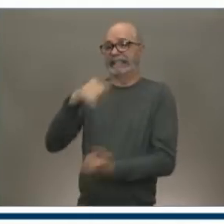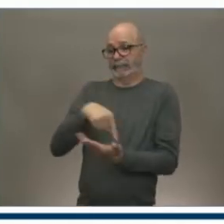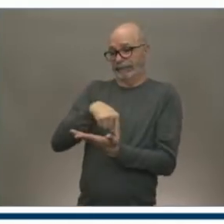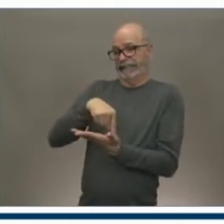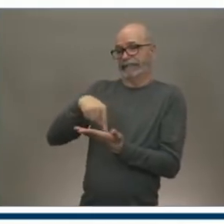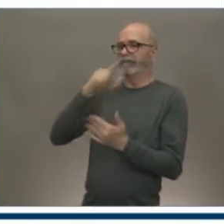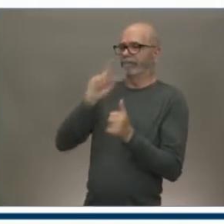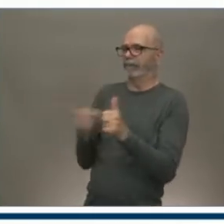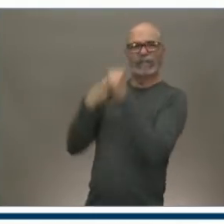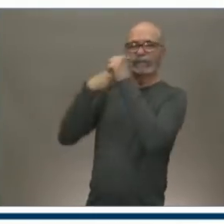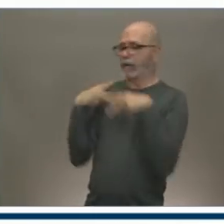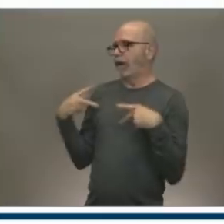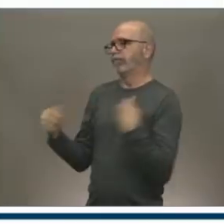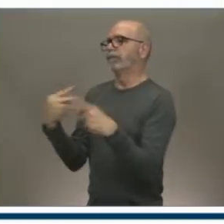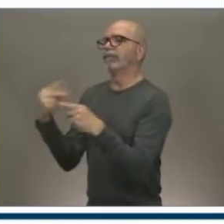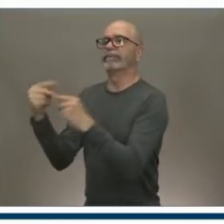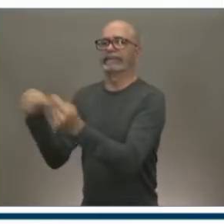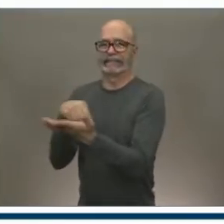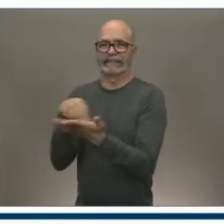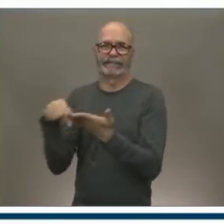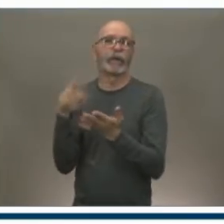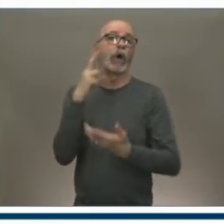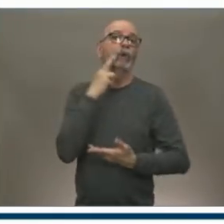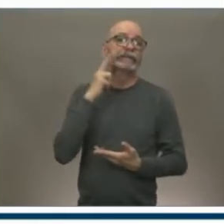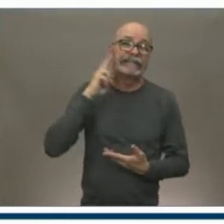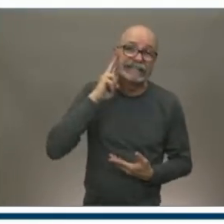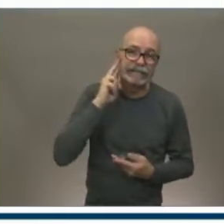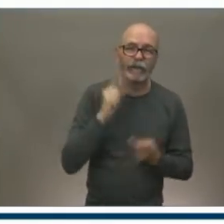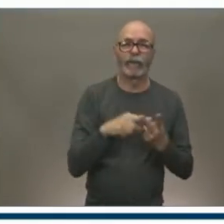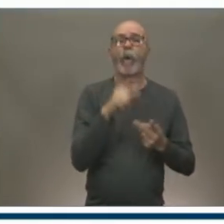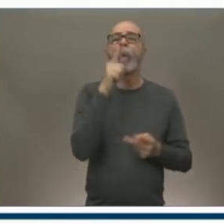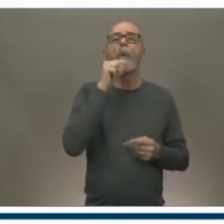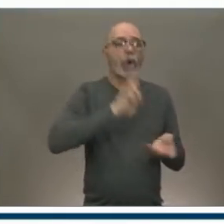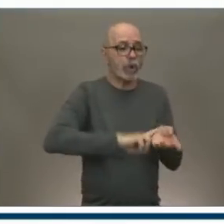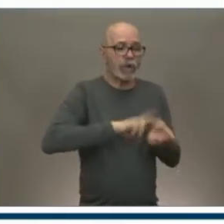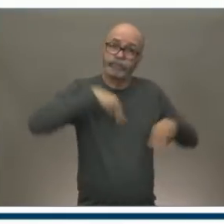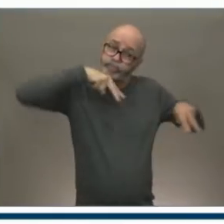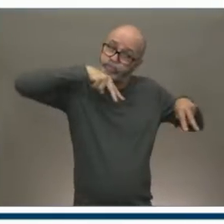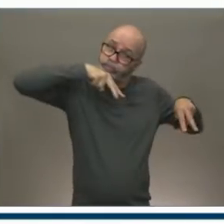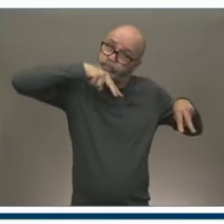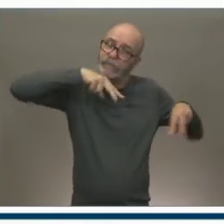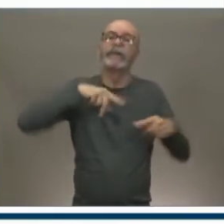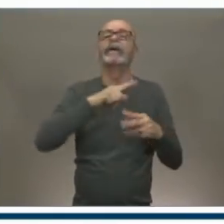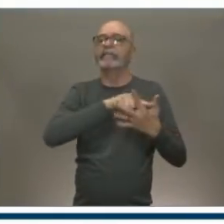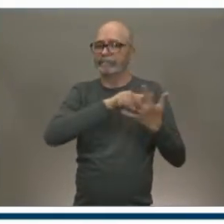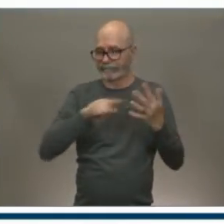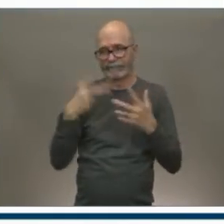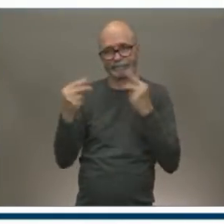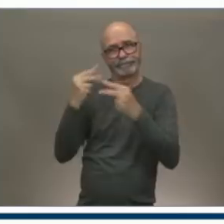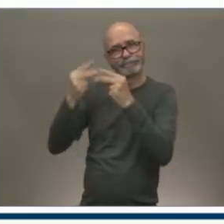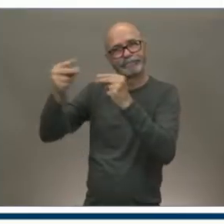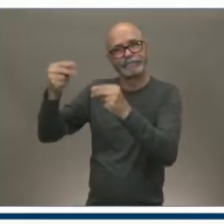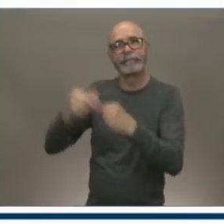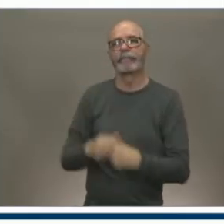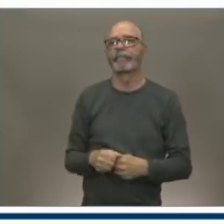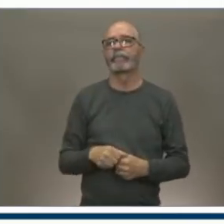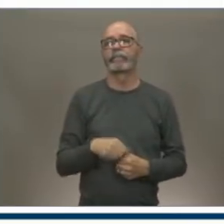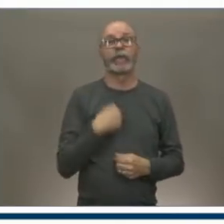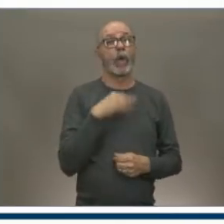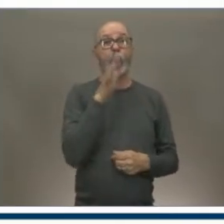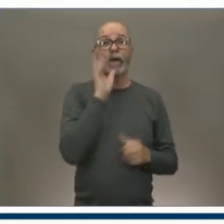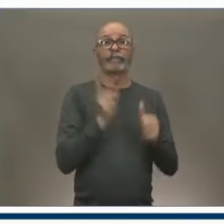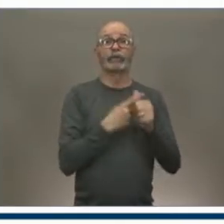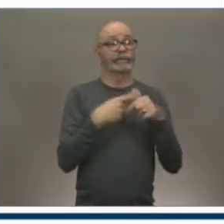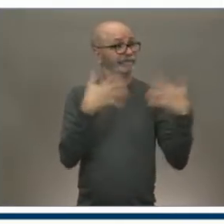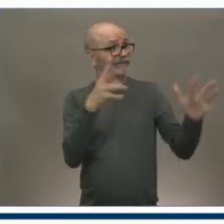vaccine to residents and designated caregivers. And long-term care facilities who have already completed their first doses of vaccine